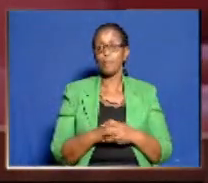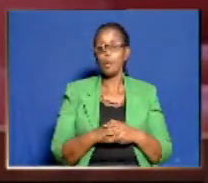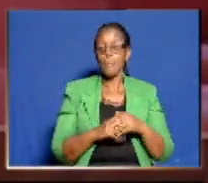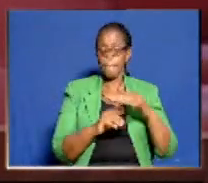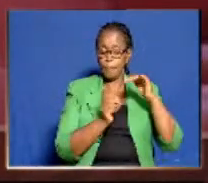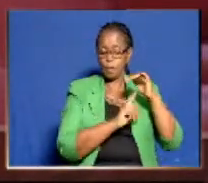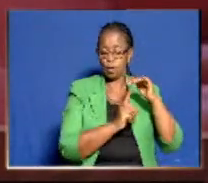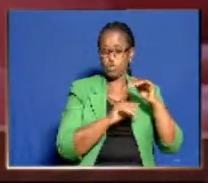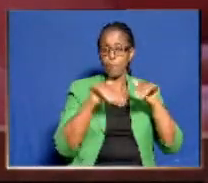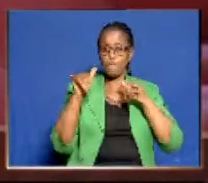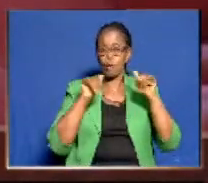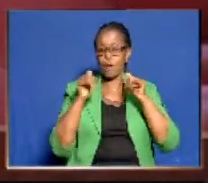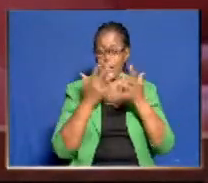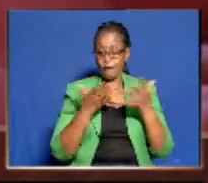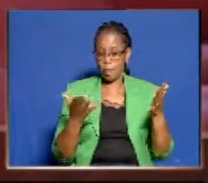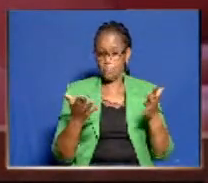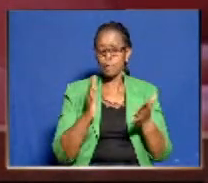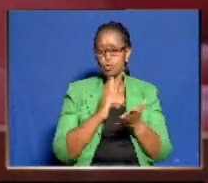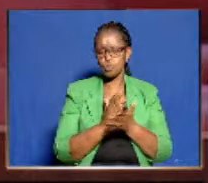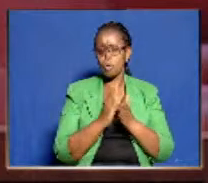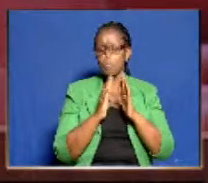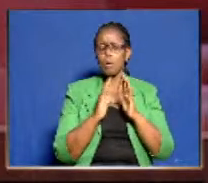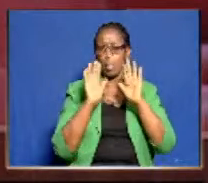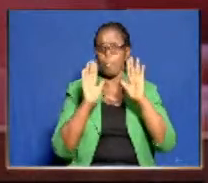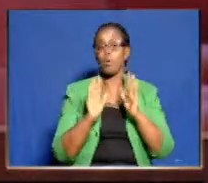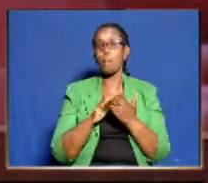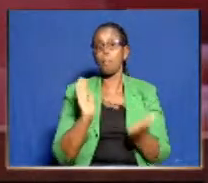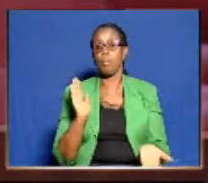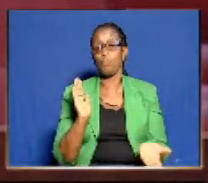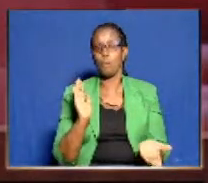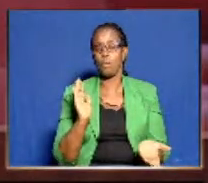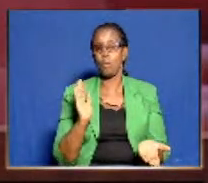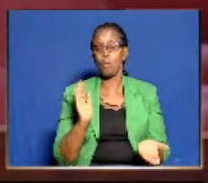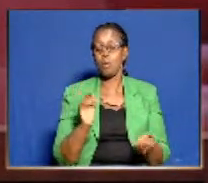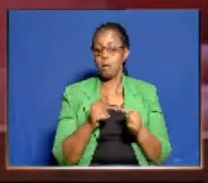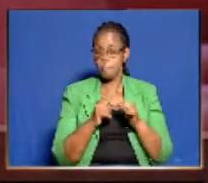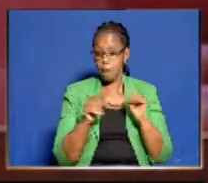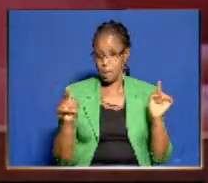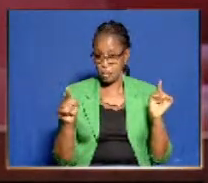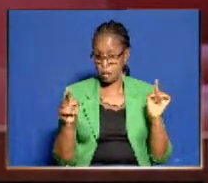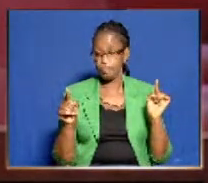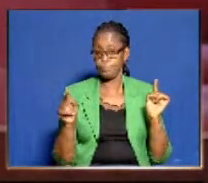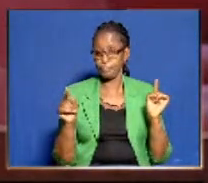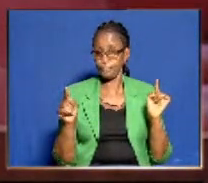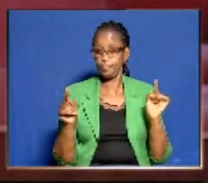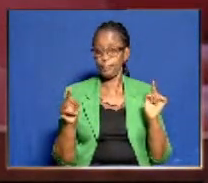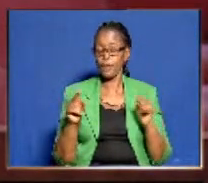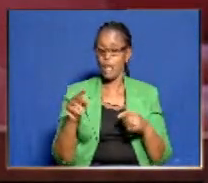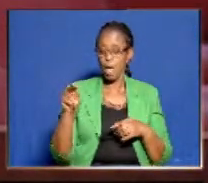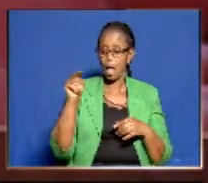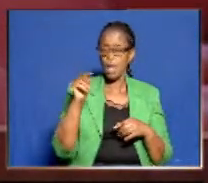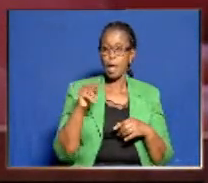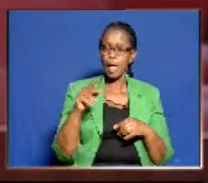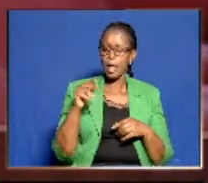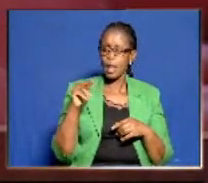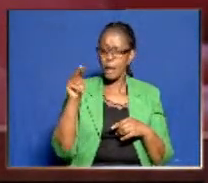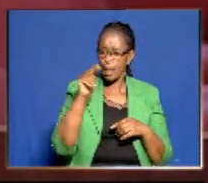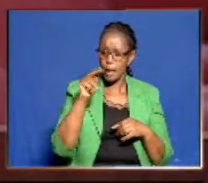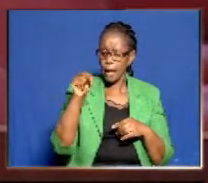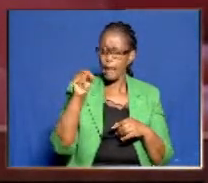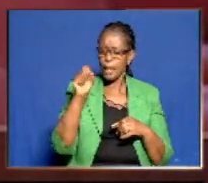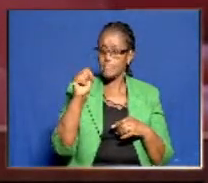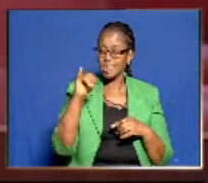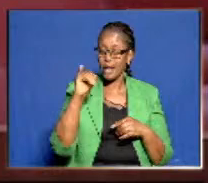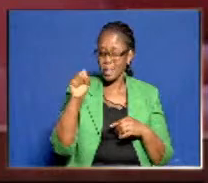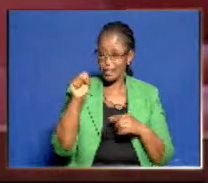equally a very critical institution. But even as we speak about that, Honorable Speaker, the National Intelligence is one